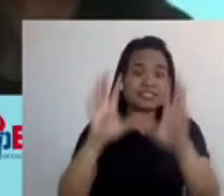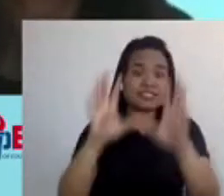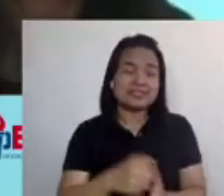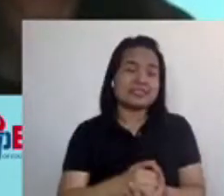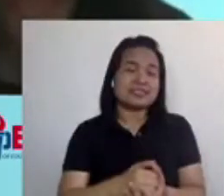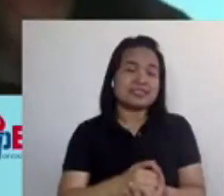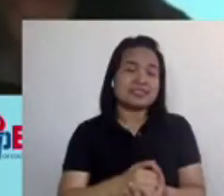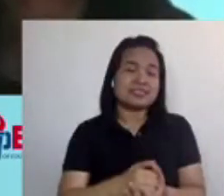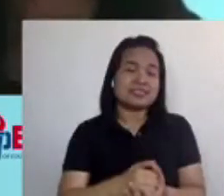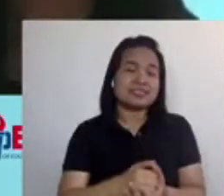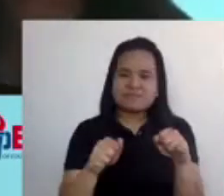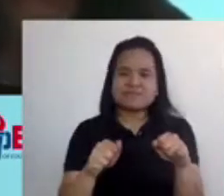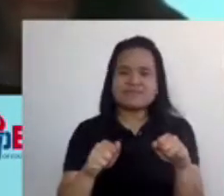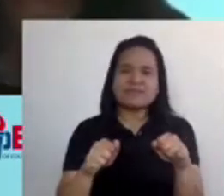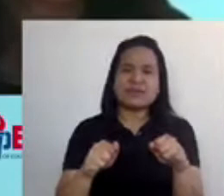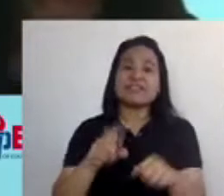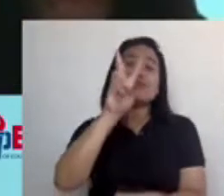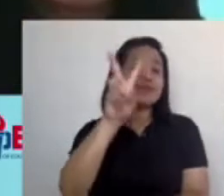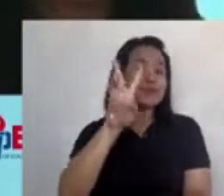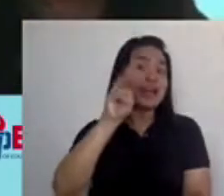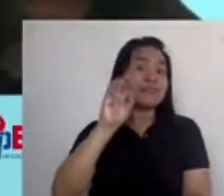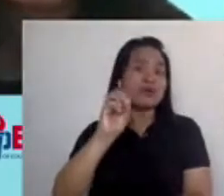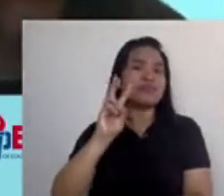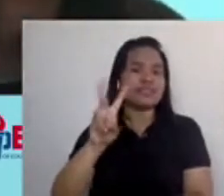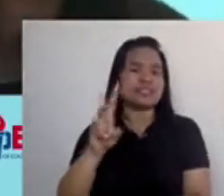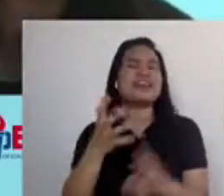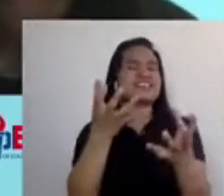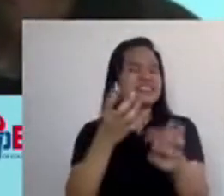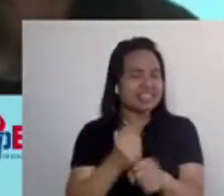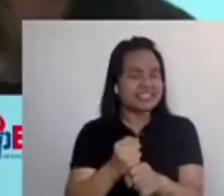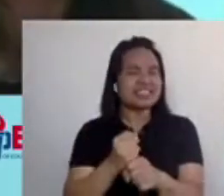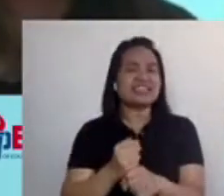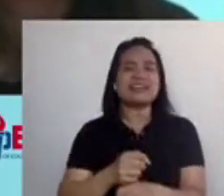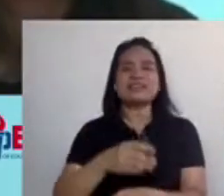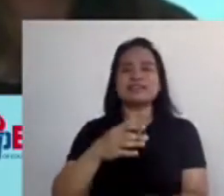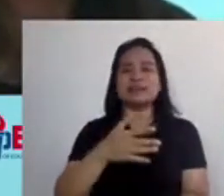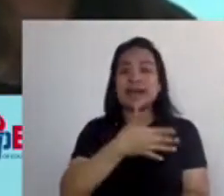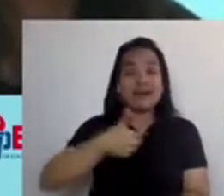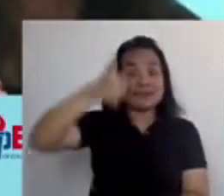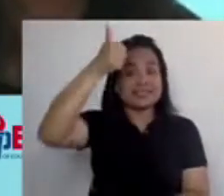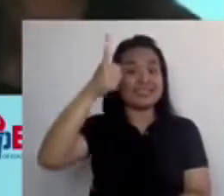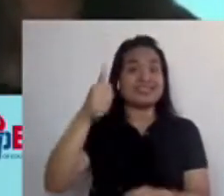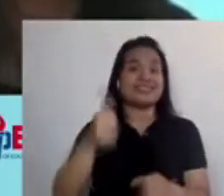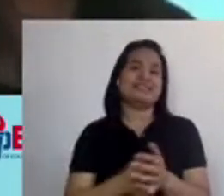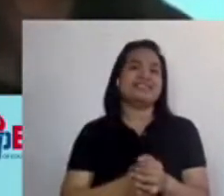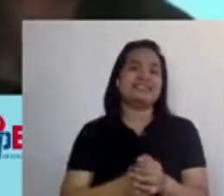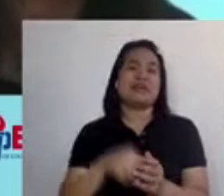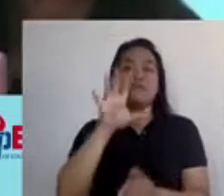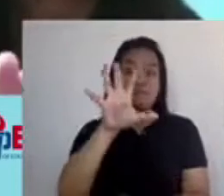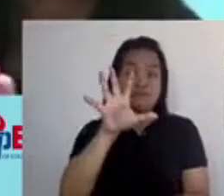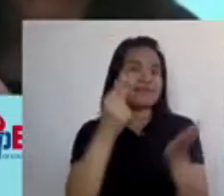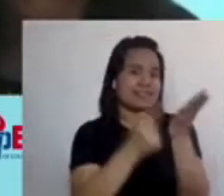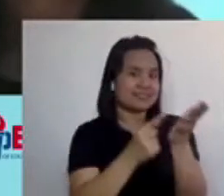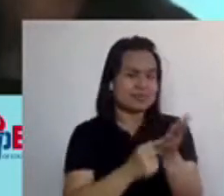as 2 MOV. So you will get a rating of 5. So it can be a mix of stakeholders. So